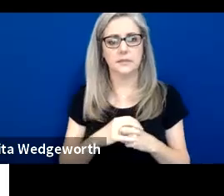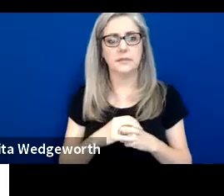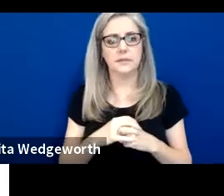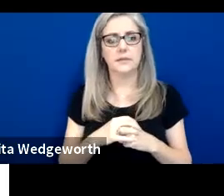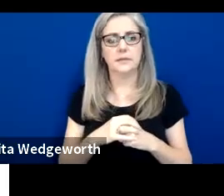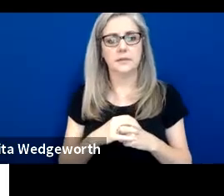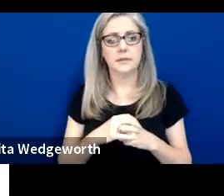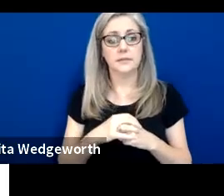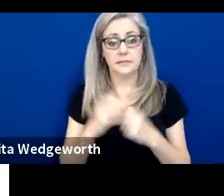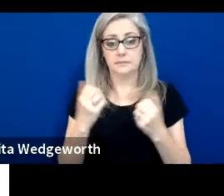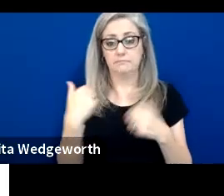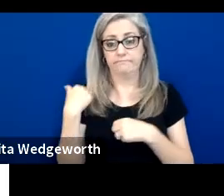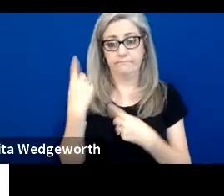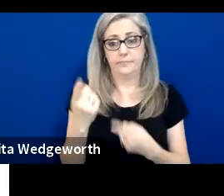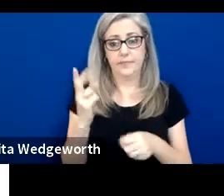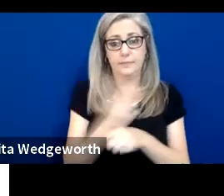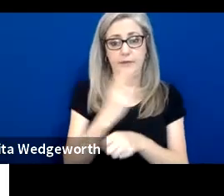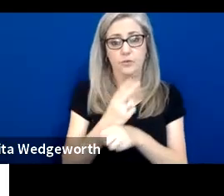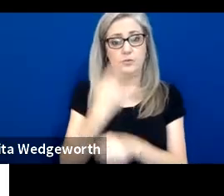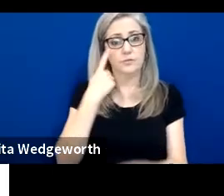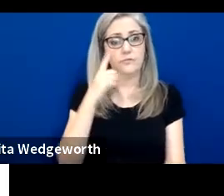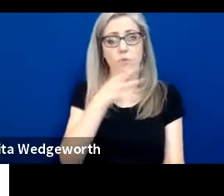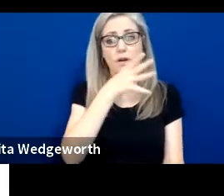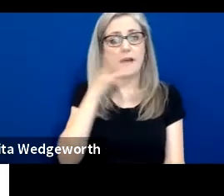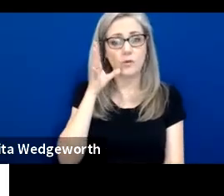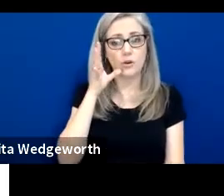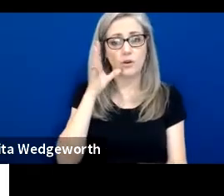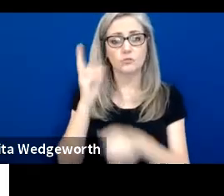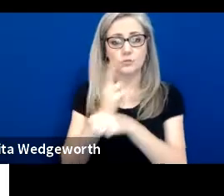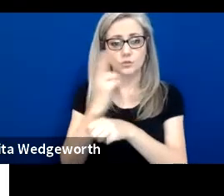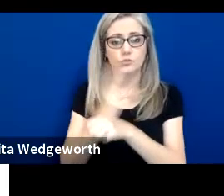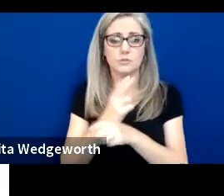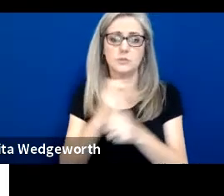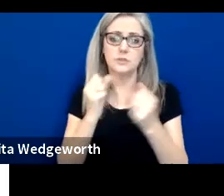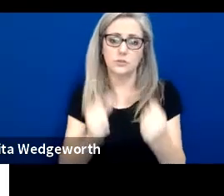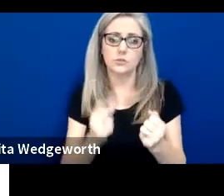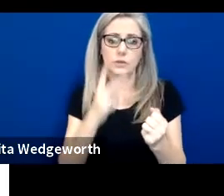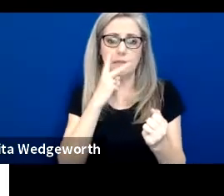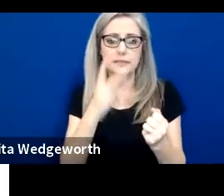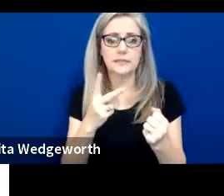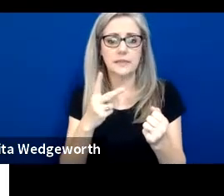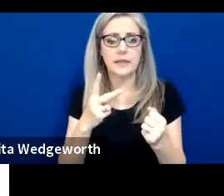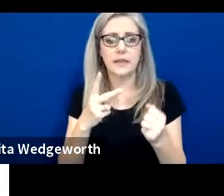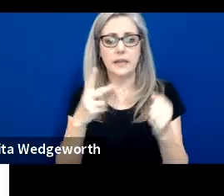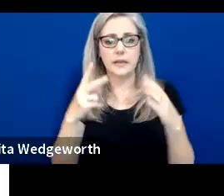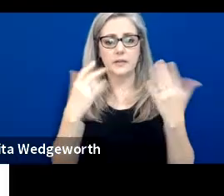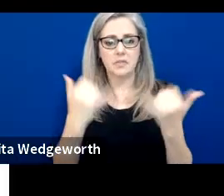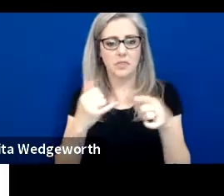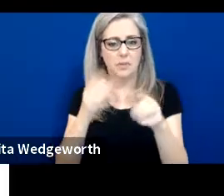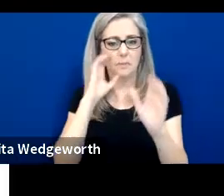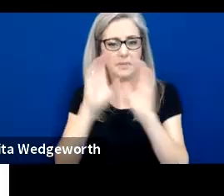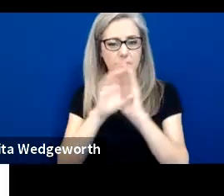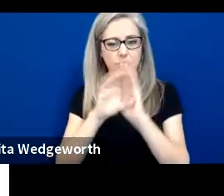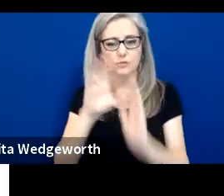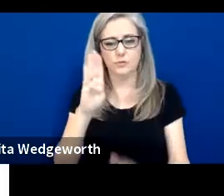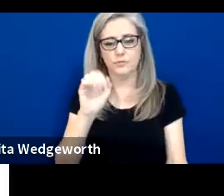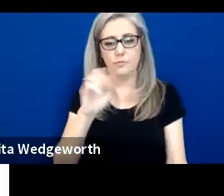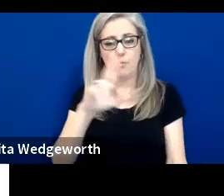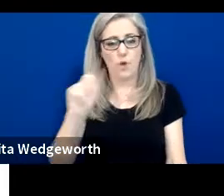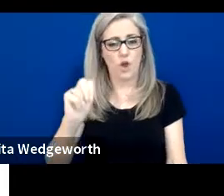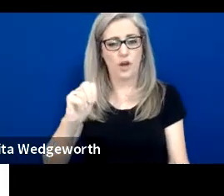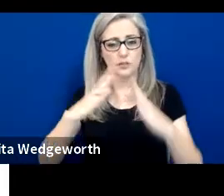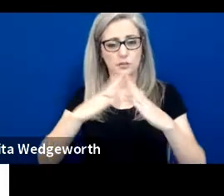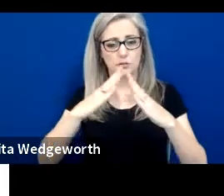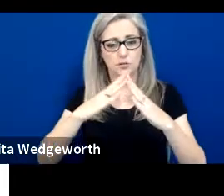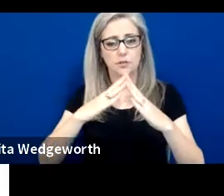It has been used for agricultural uses, as evidenced by the barn that's there, and some of